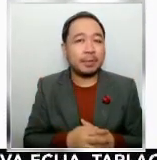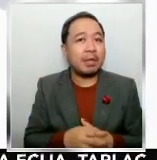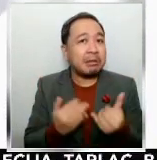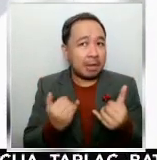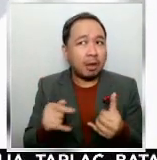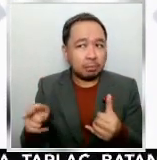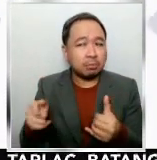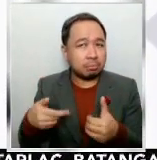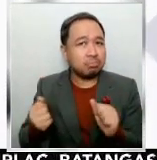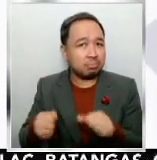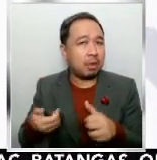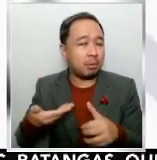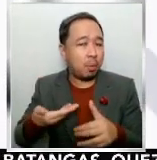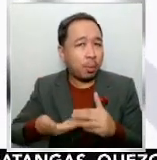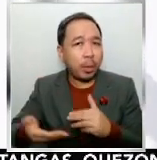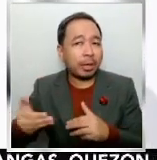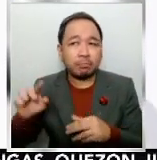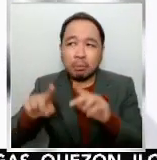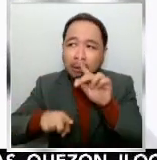out whatever